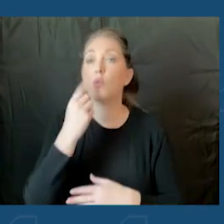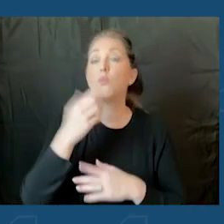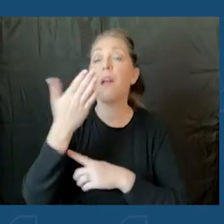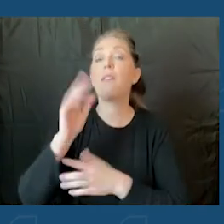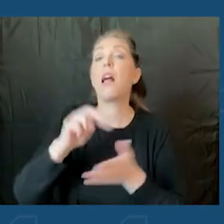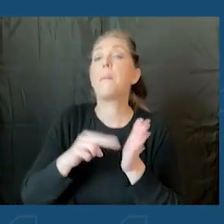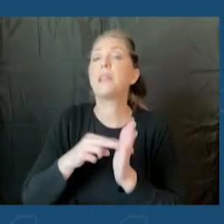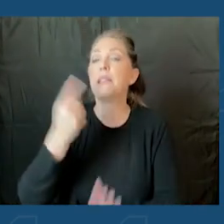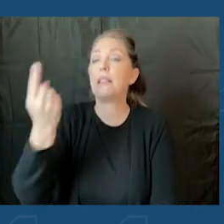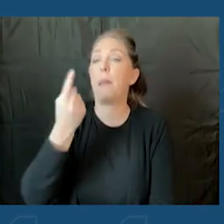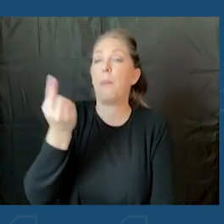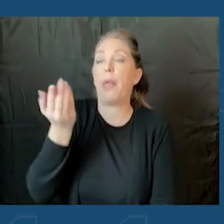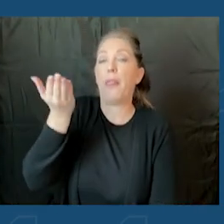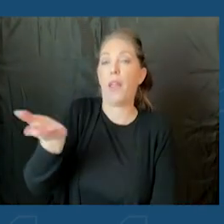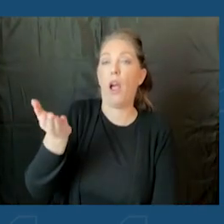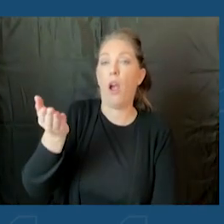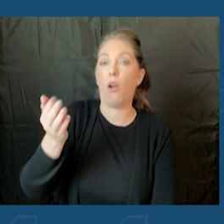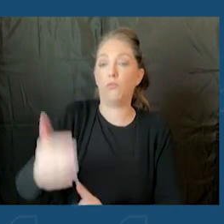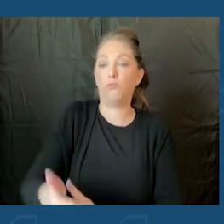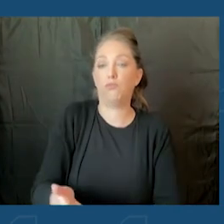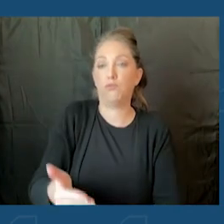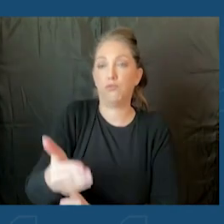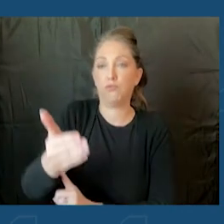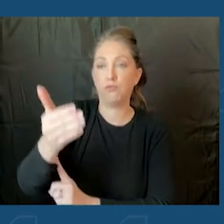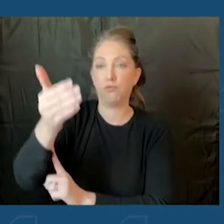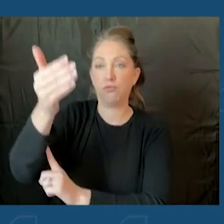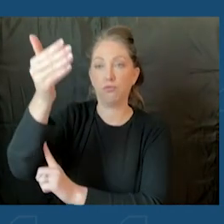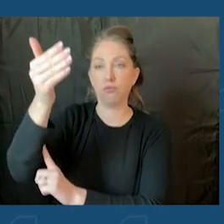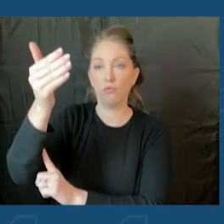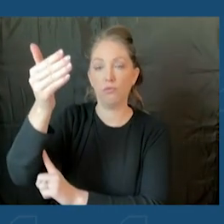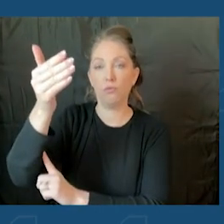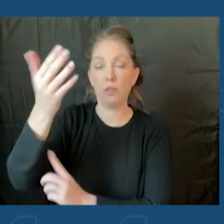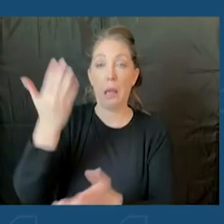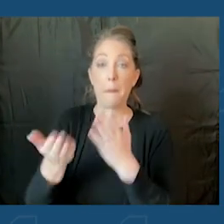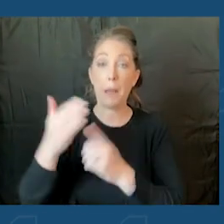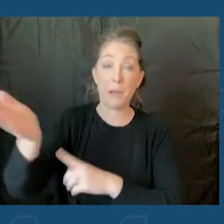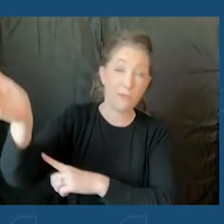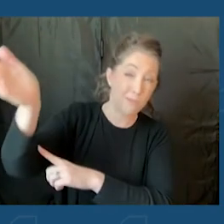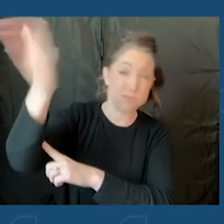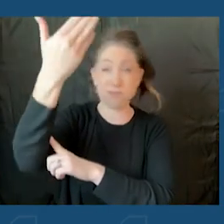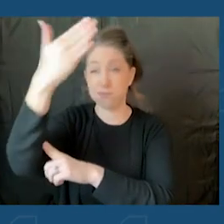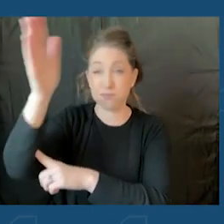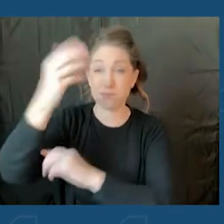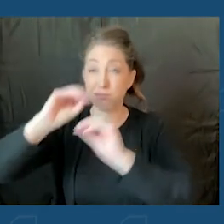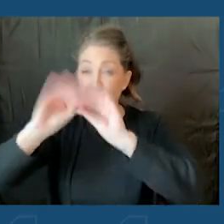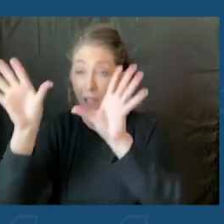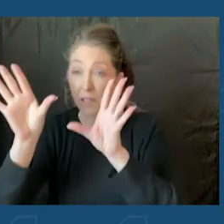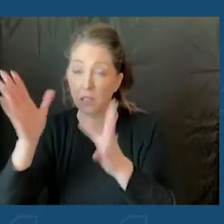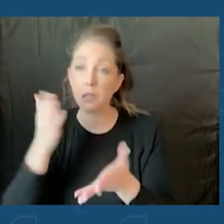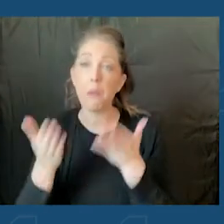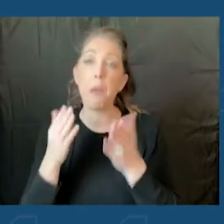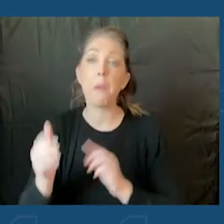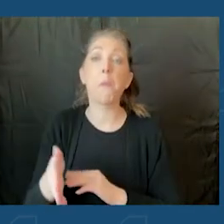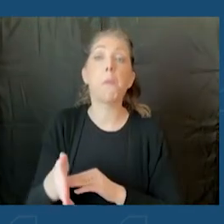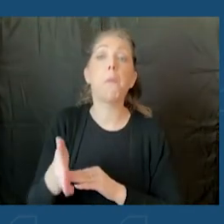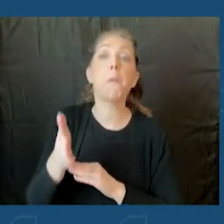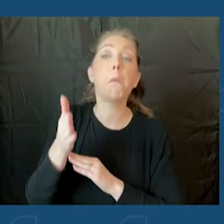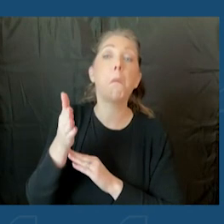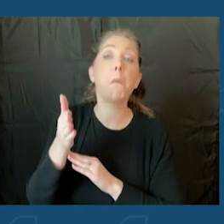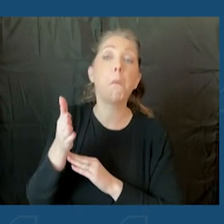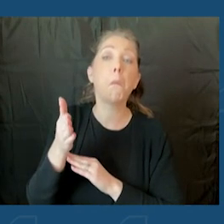A flag has gone up. And maybe it's raised really high and it's real obvious, and maybe it's not. But there are